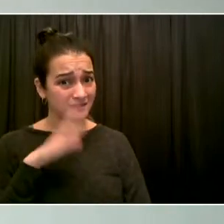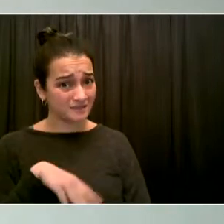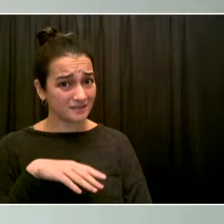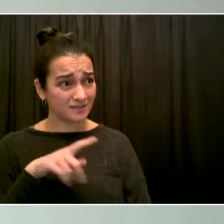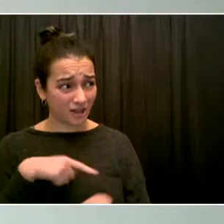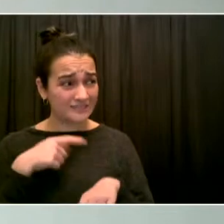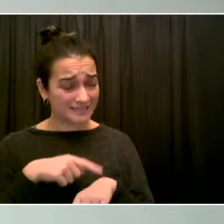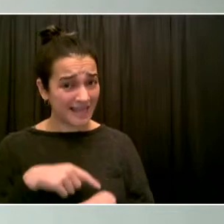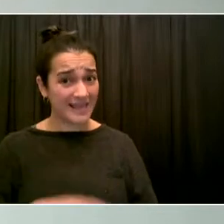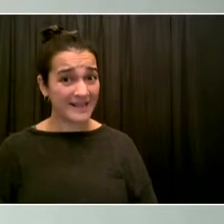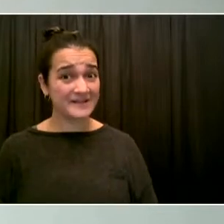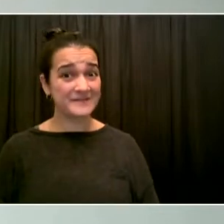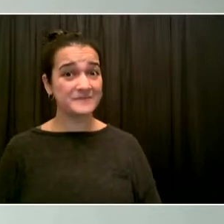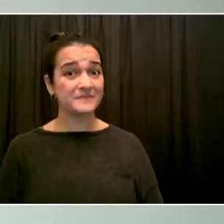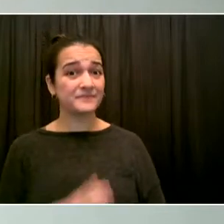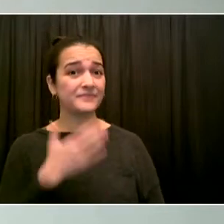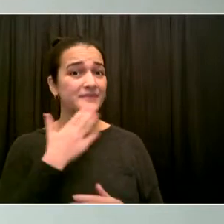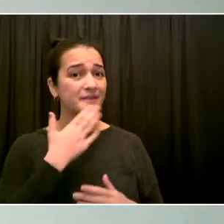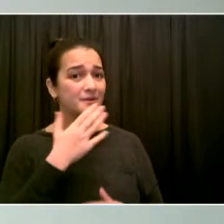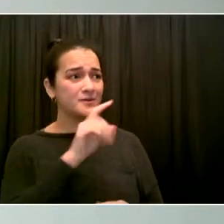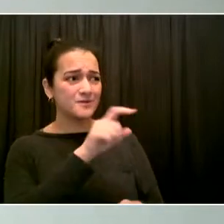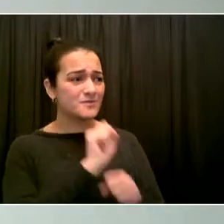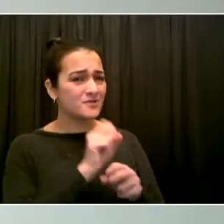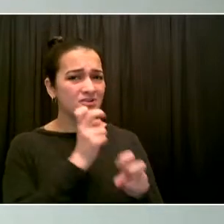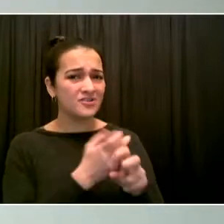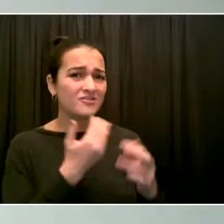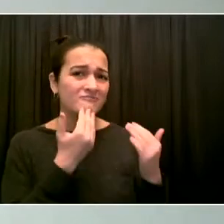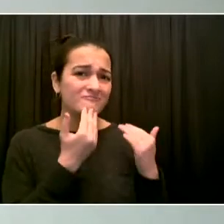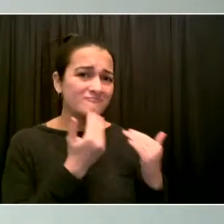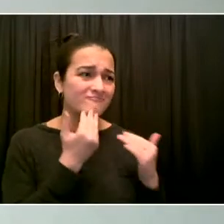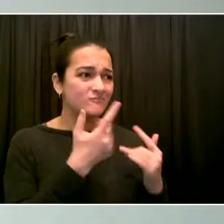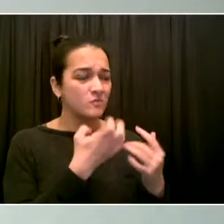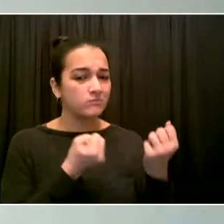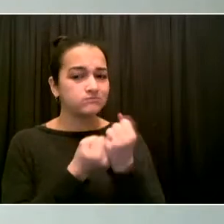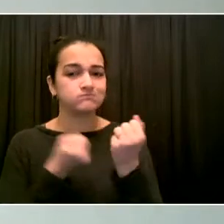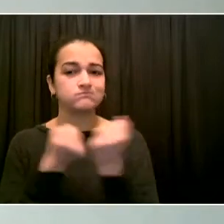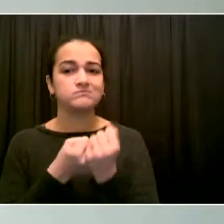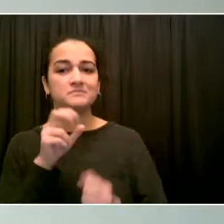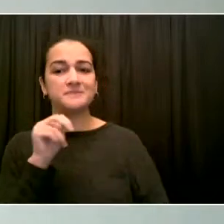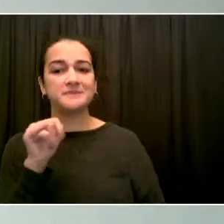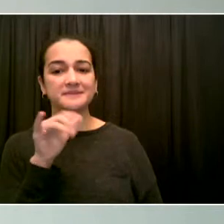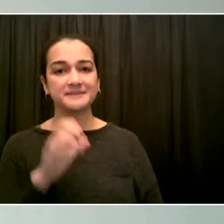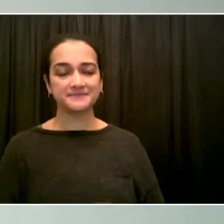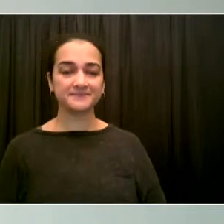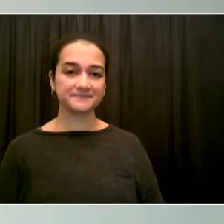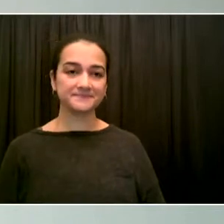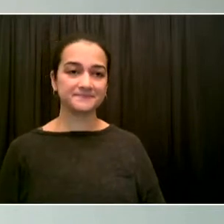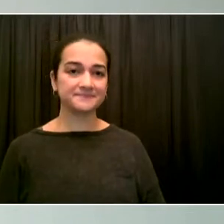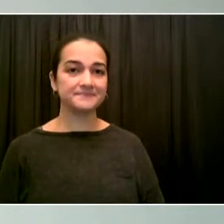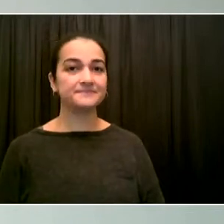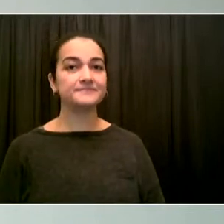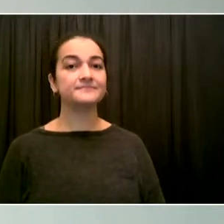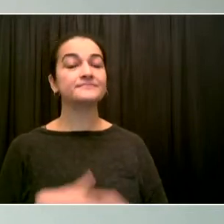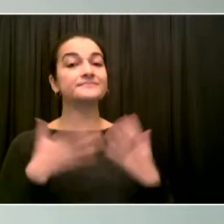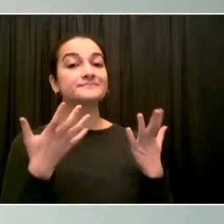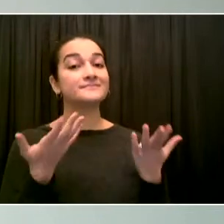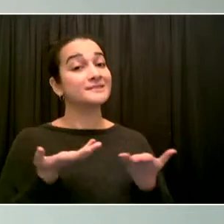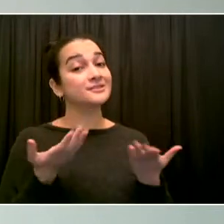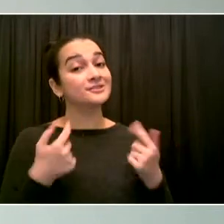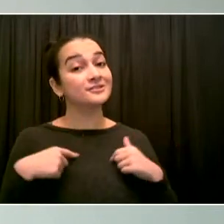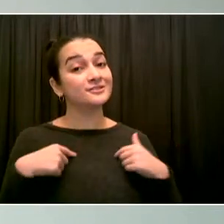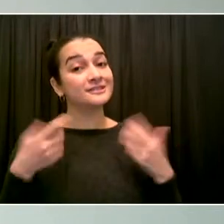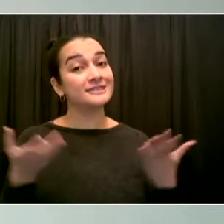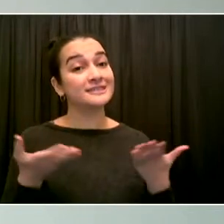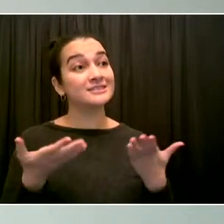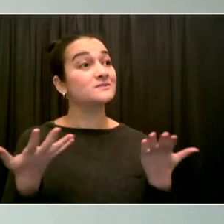a better place. On behalf of the Hatzolah over 1,400